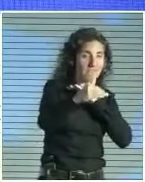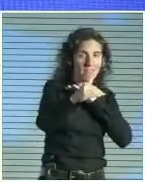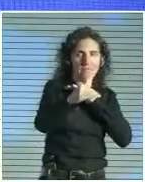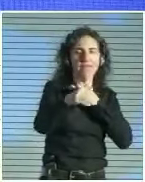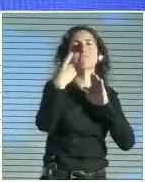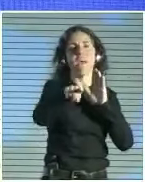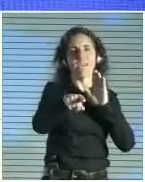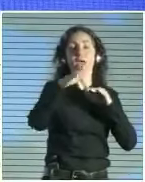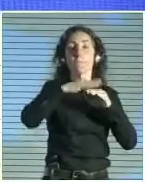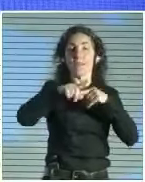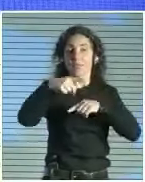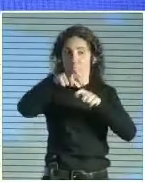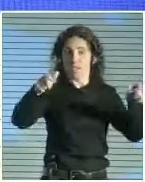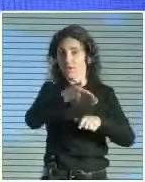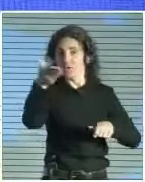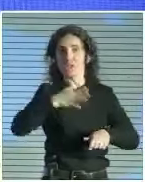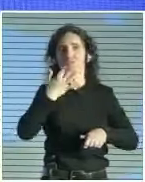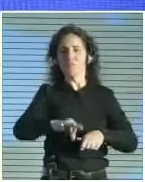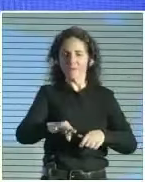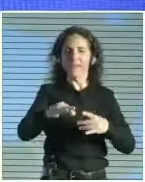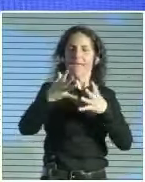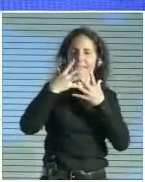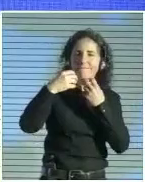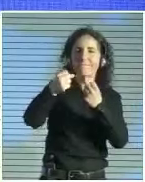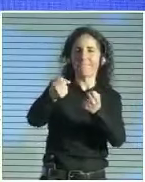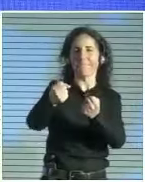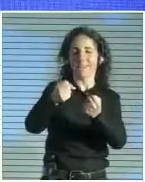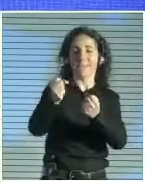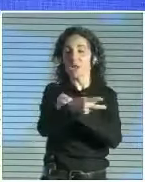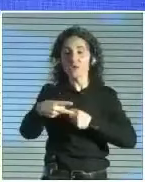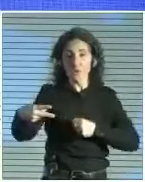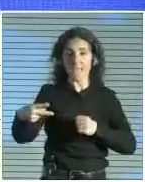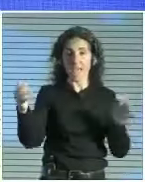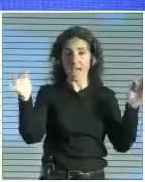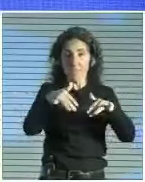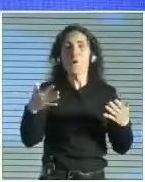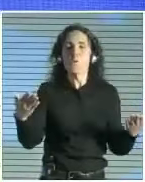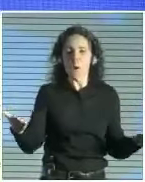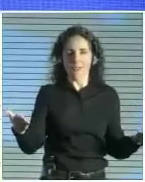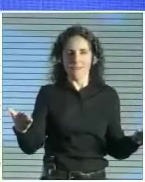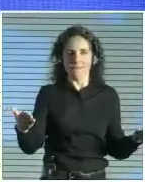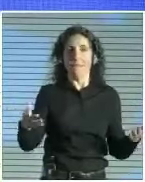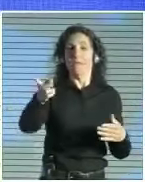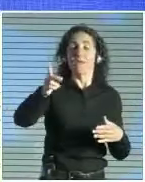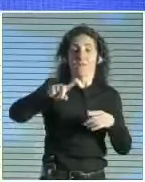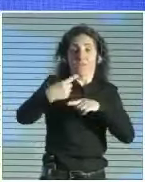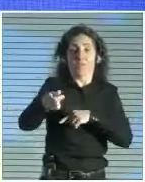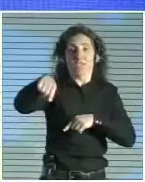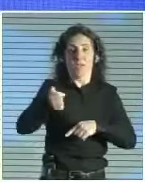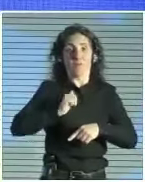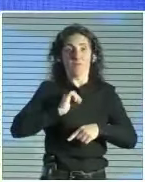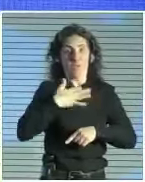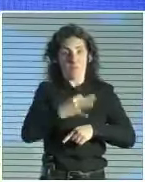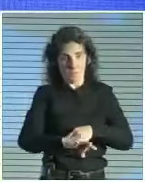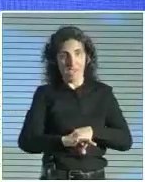of all these the worldwide actors are going to be talking to each other, but at the same time getting that message